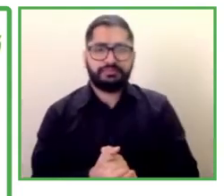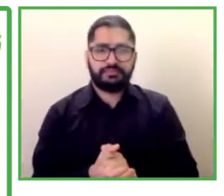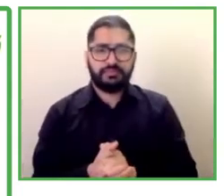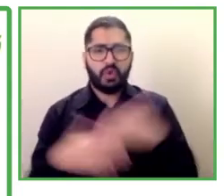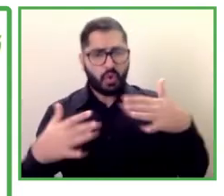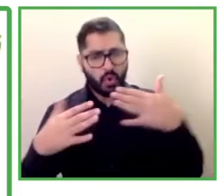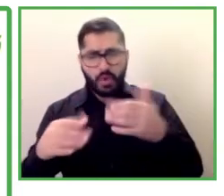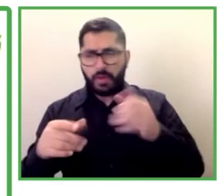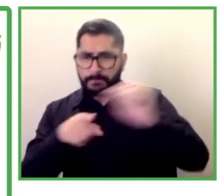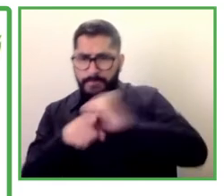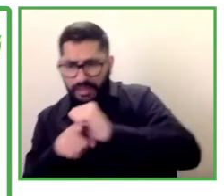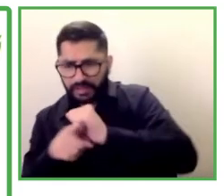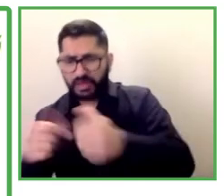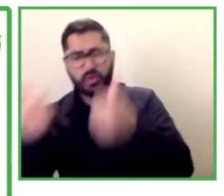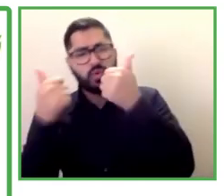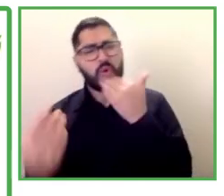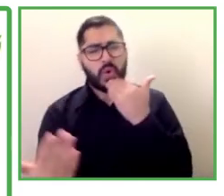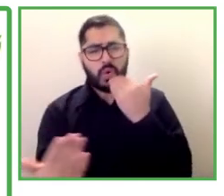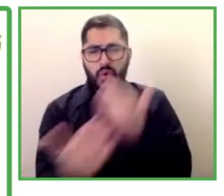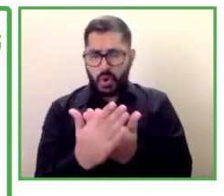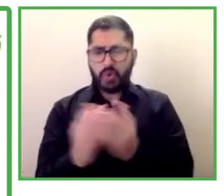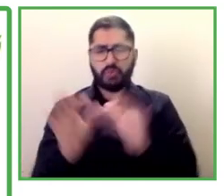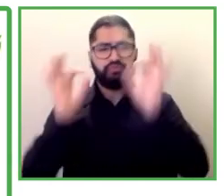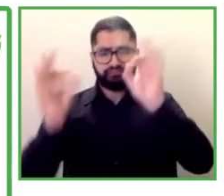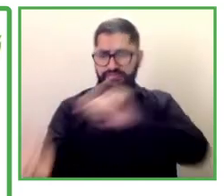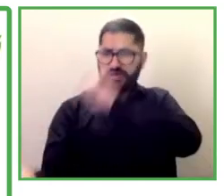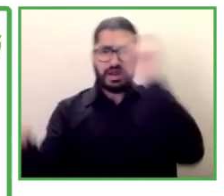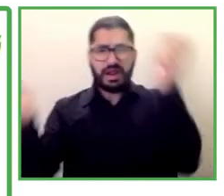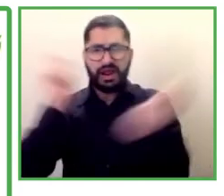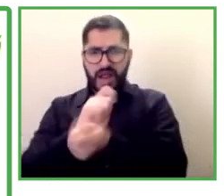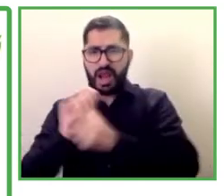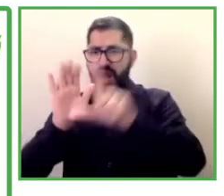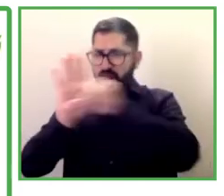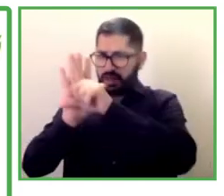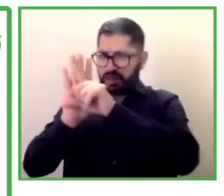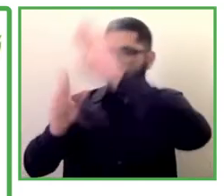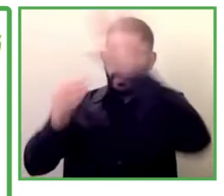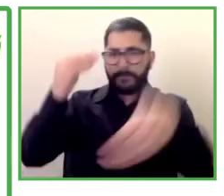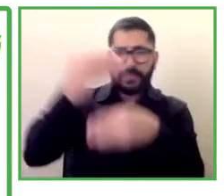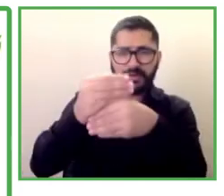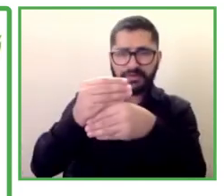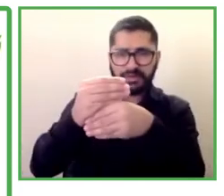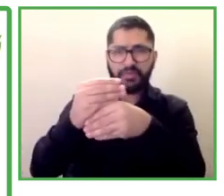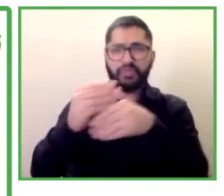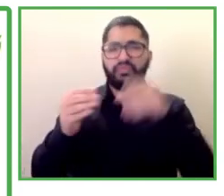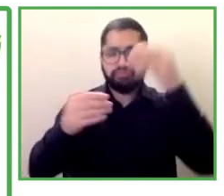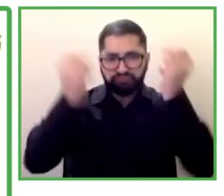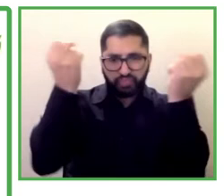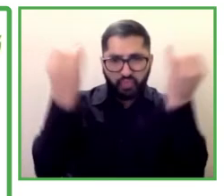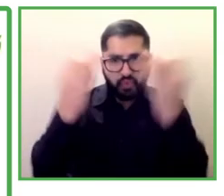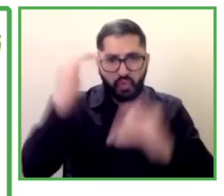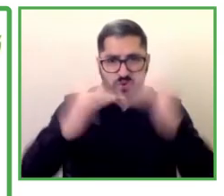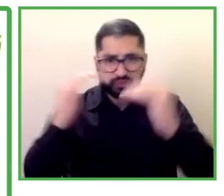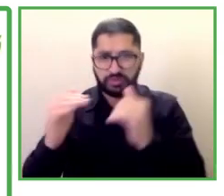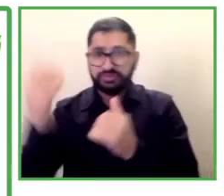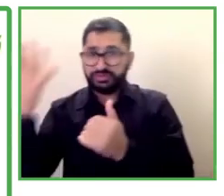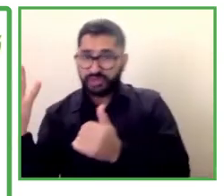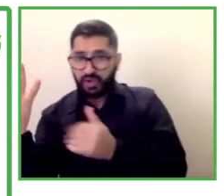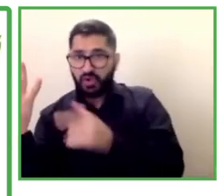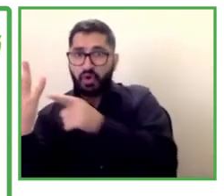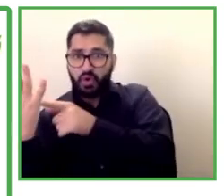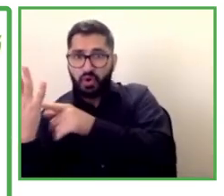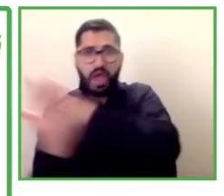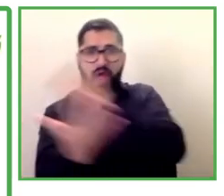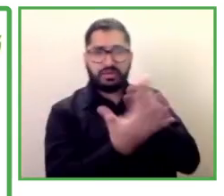was turned into a policy when we modified the law to increase the reserve quota from 5% to 7%.